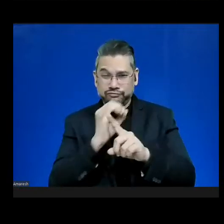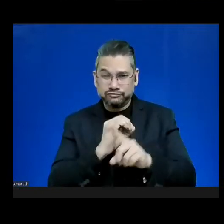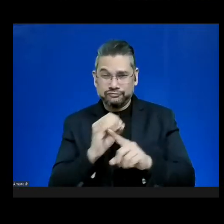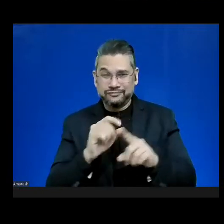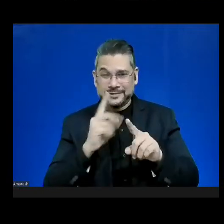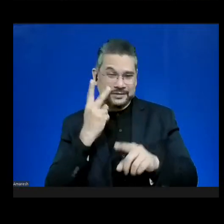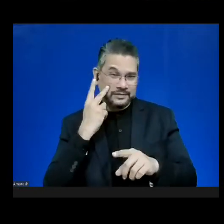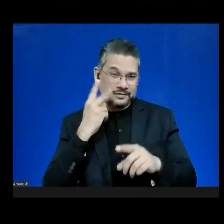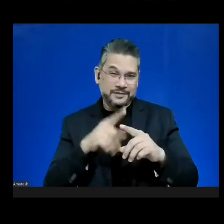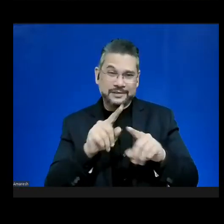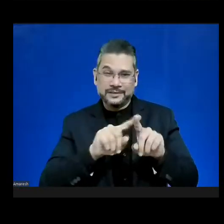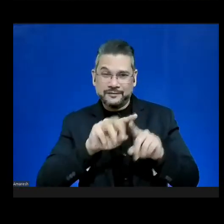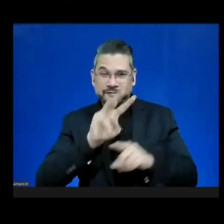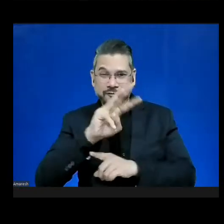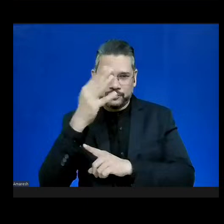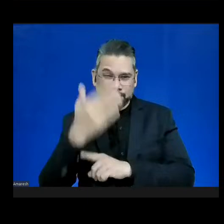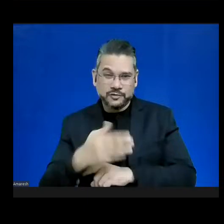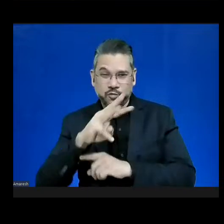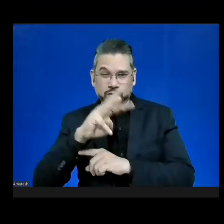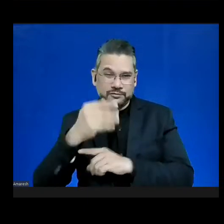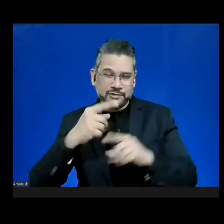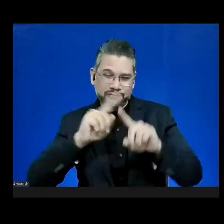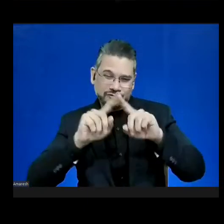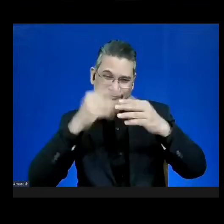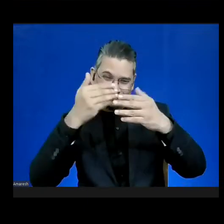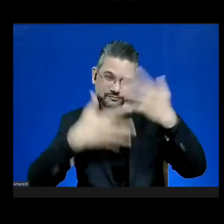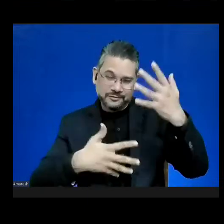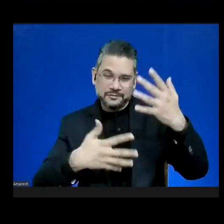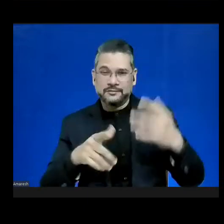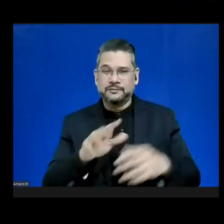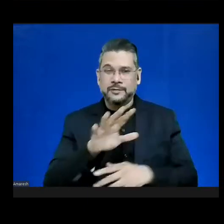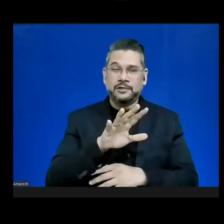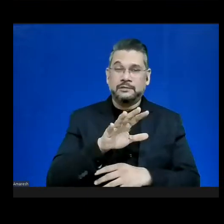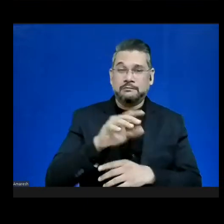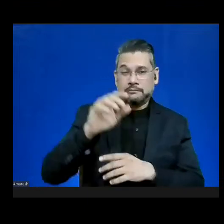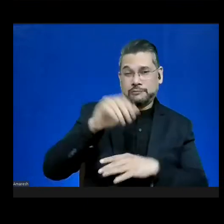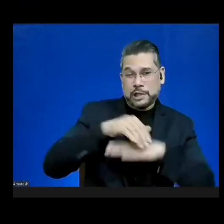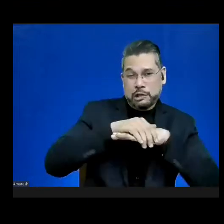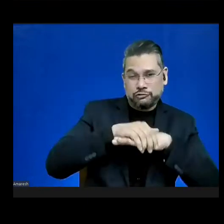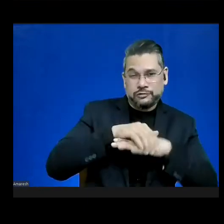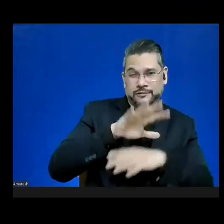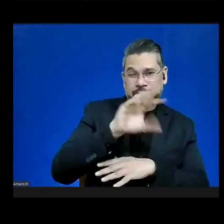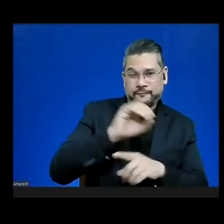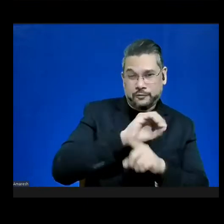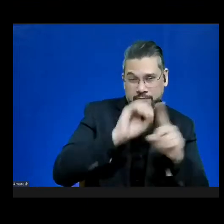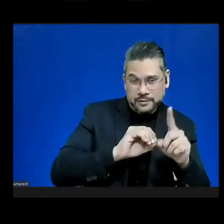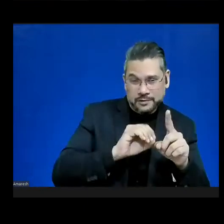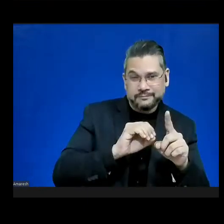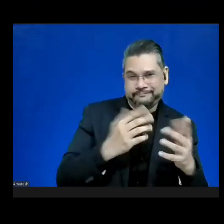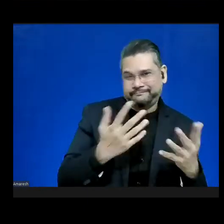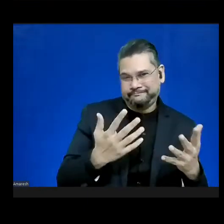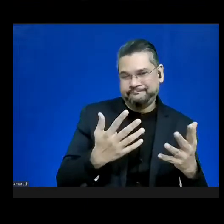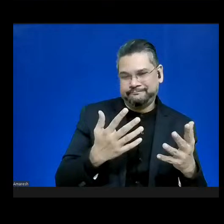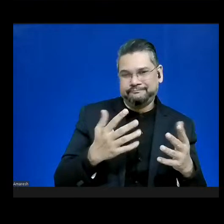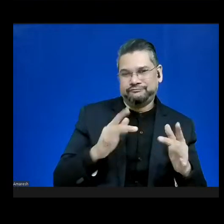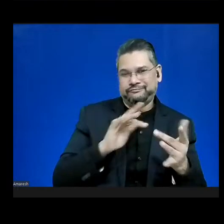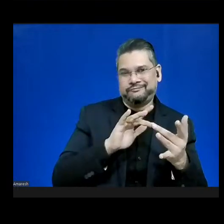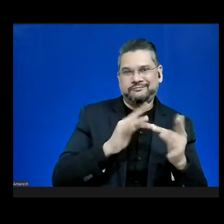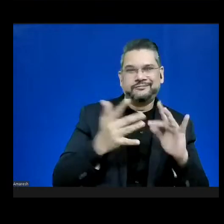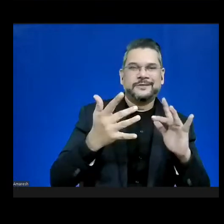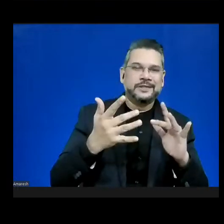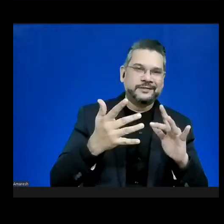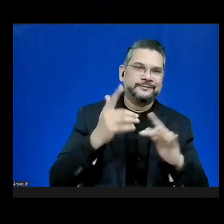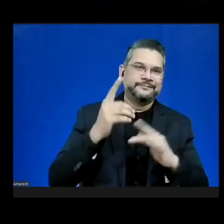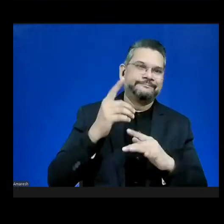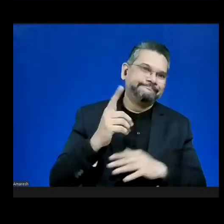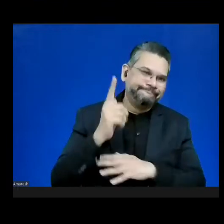different websites. So we have 50% which are in English. Obviously, that's something how that internet started with the